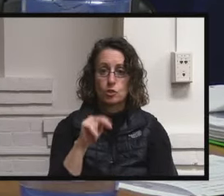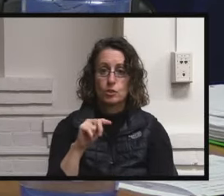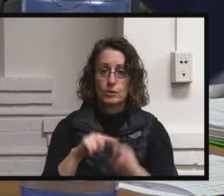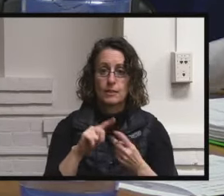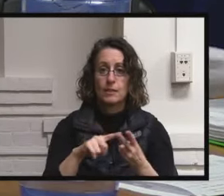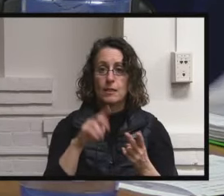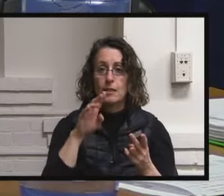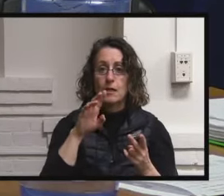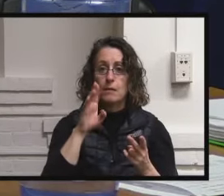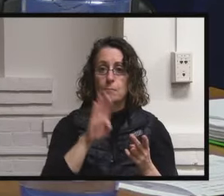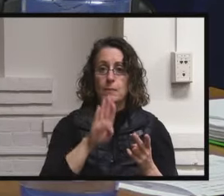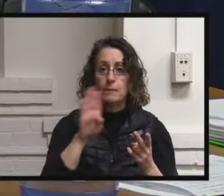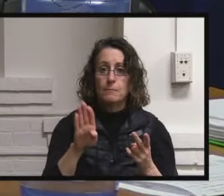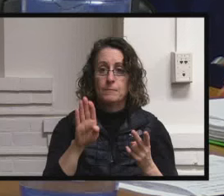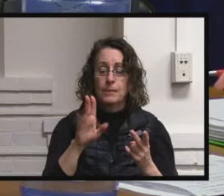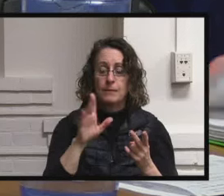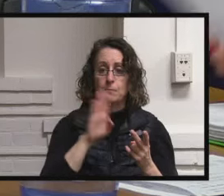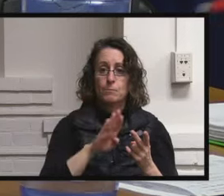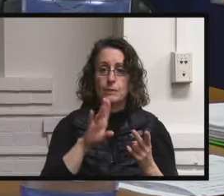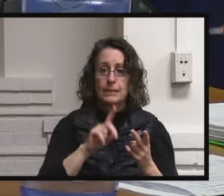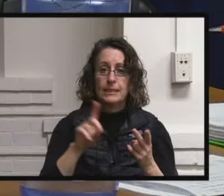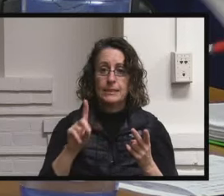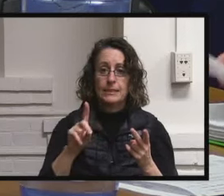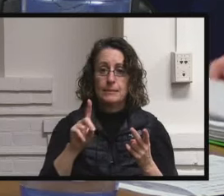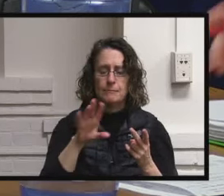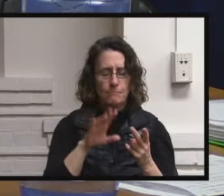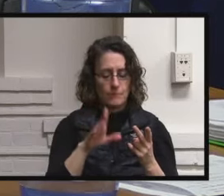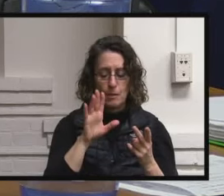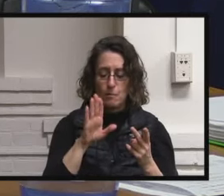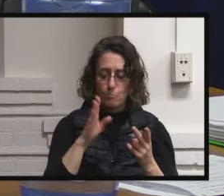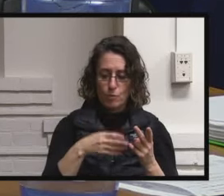1, Industrial Park Agreements.